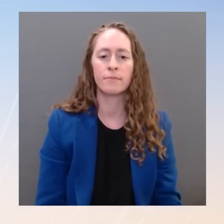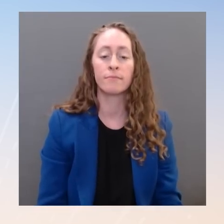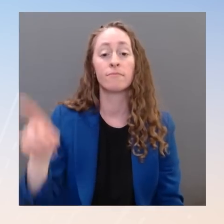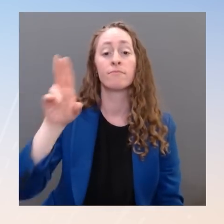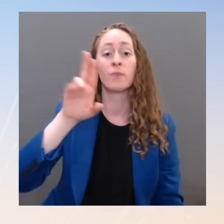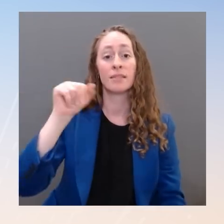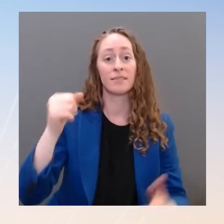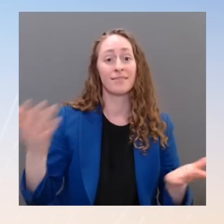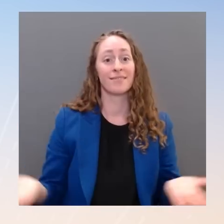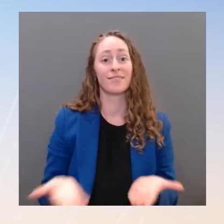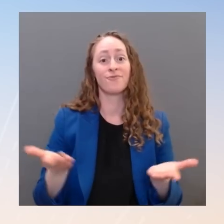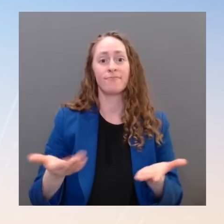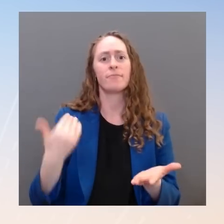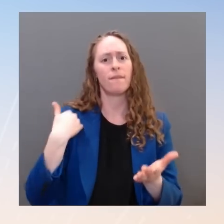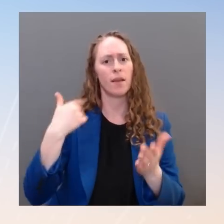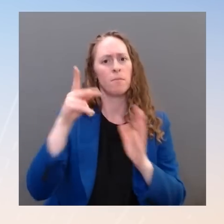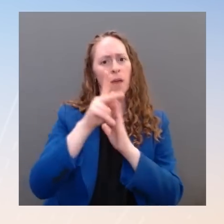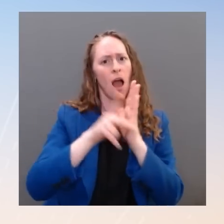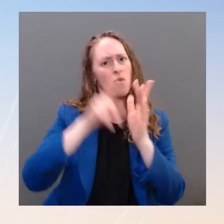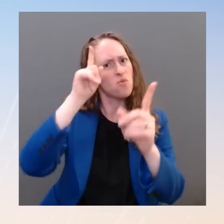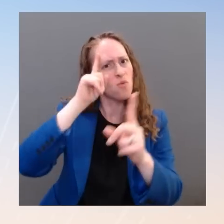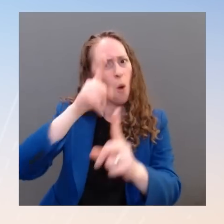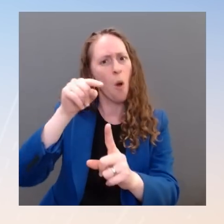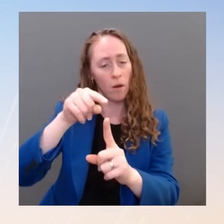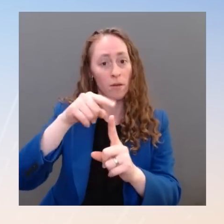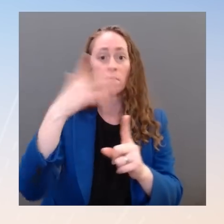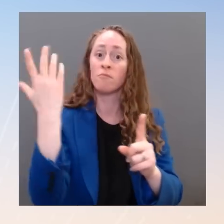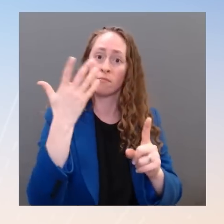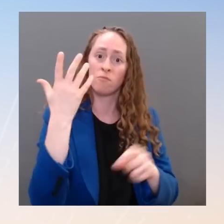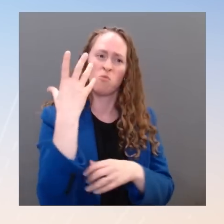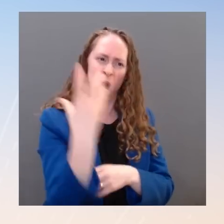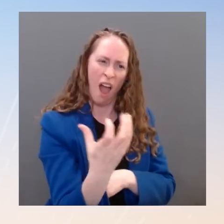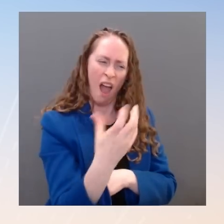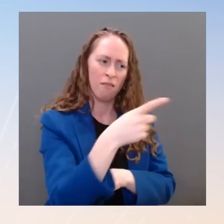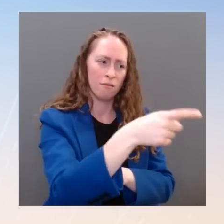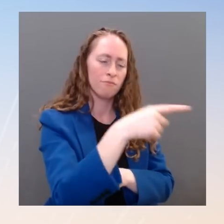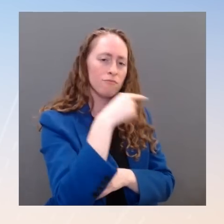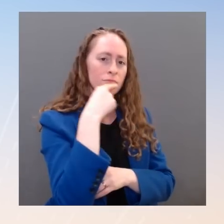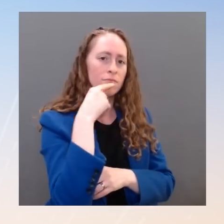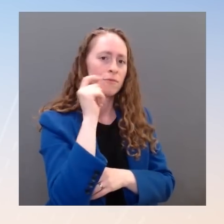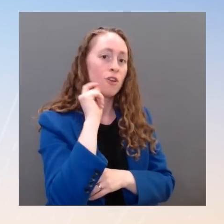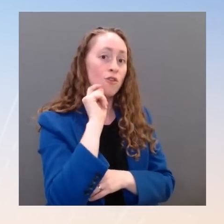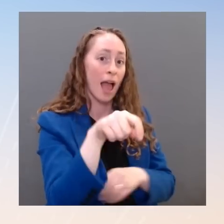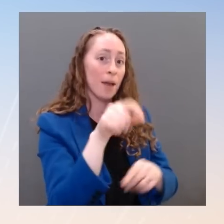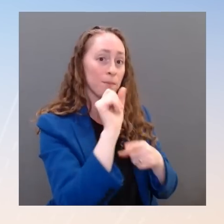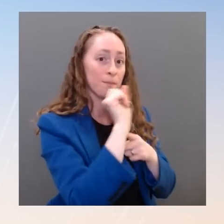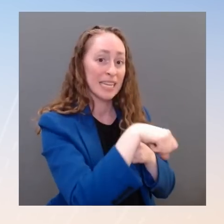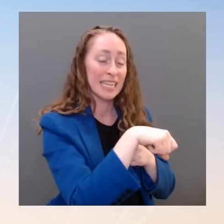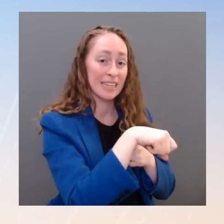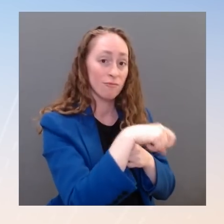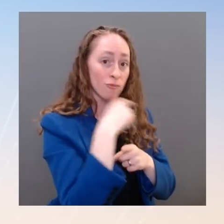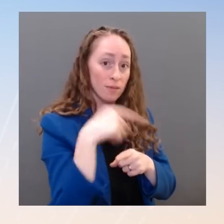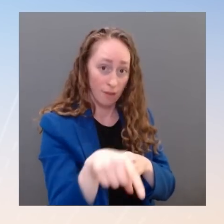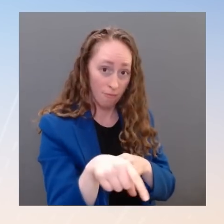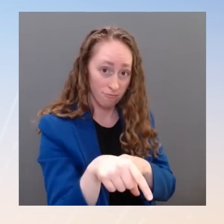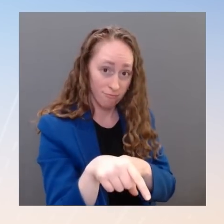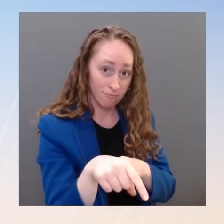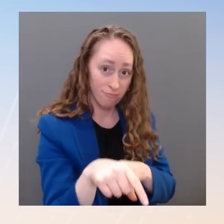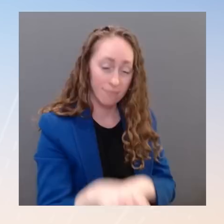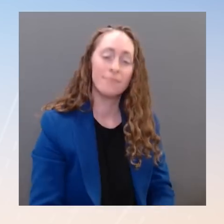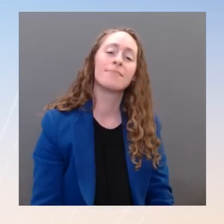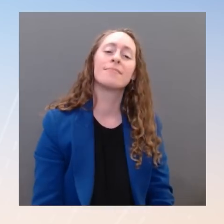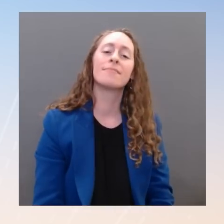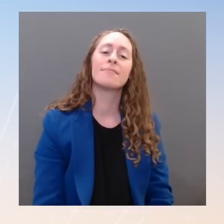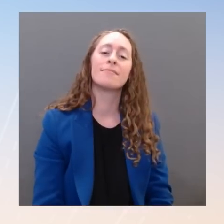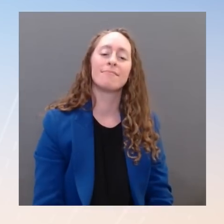Well, look, it depends on how you, we're not going to define that from here. That's how for the Ukraine. Well, that's for the Ukrainians to define.